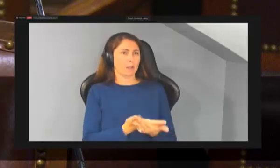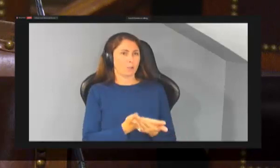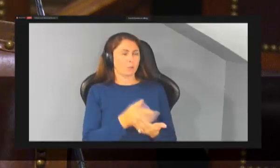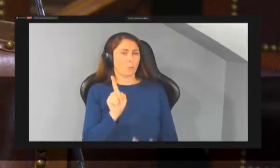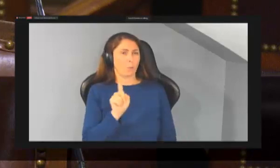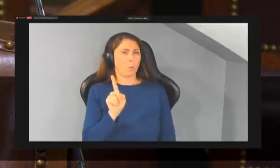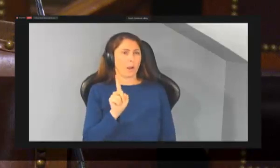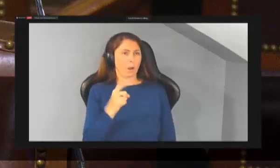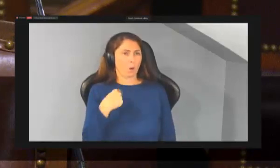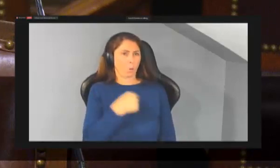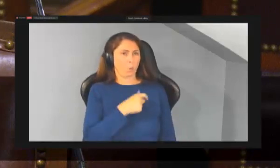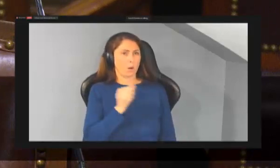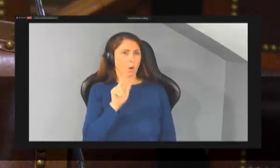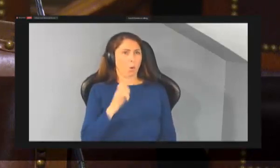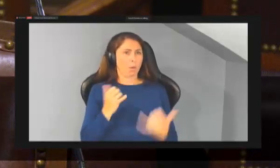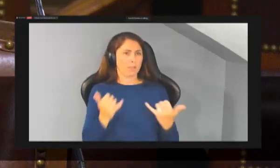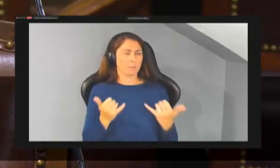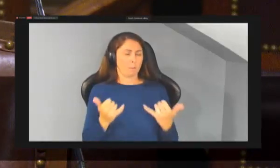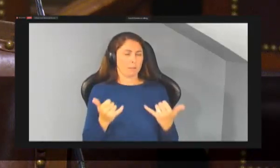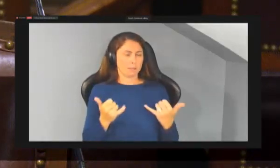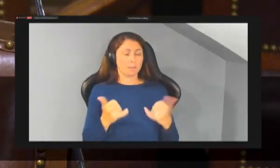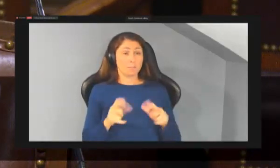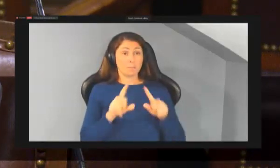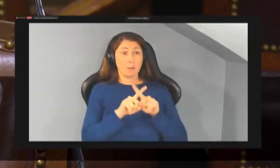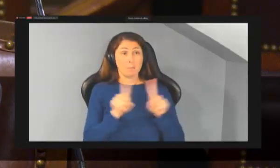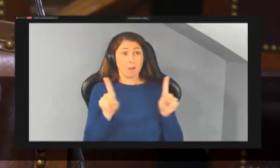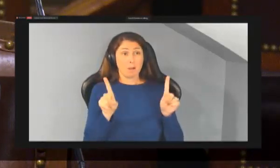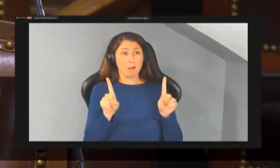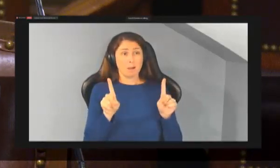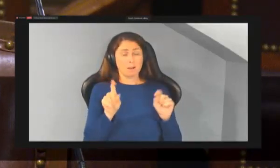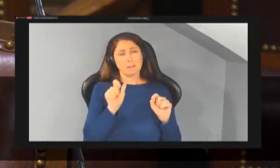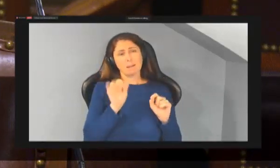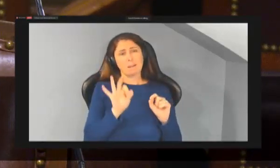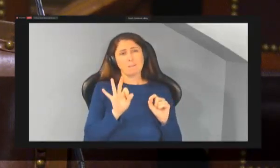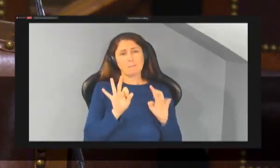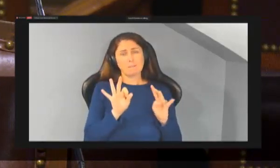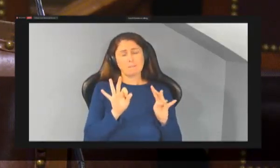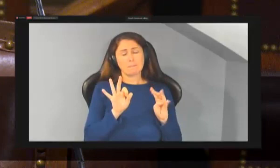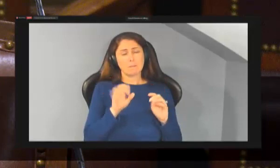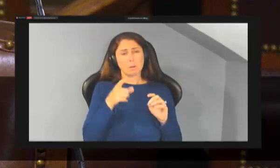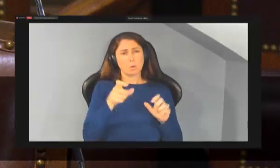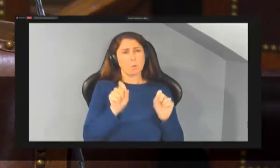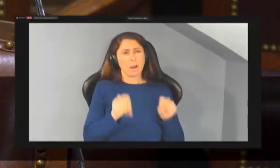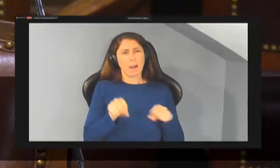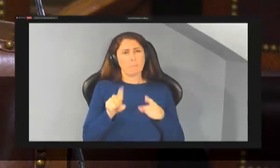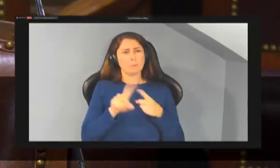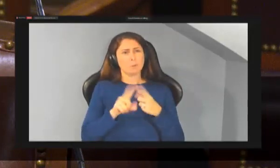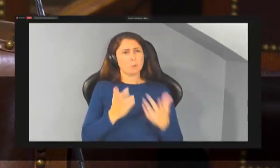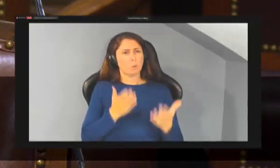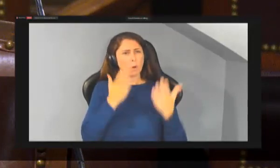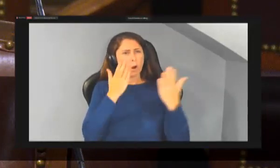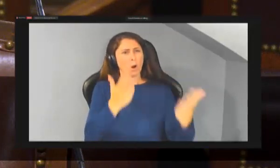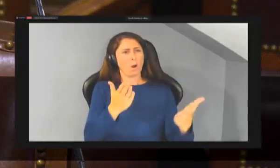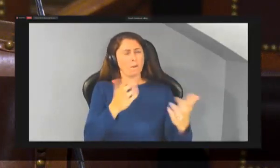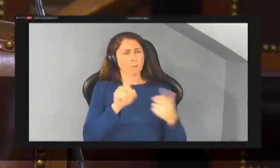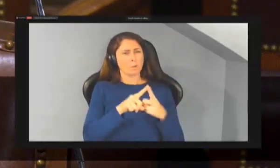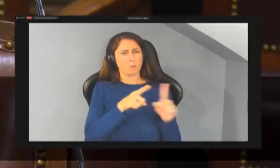how and why we got to where we are at this moment in time. But if you were to be able to offer to this council